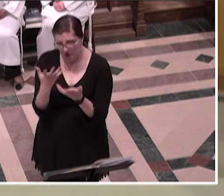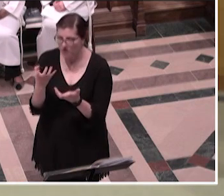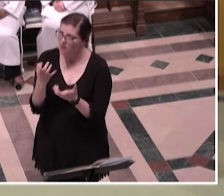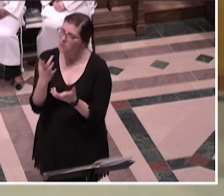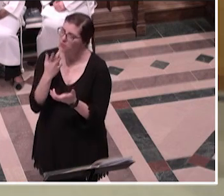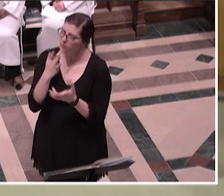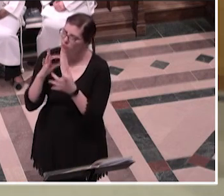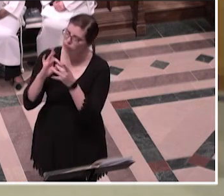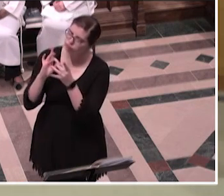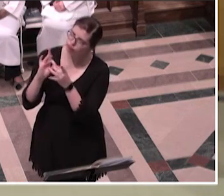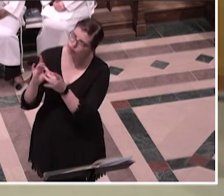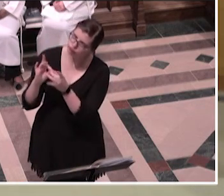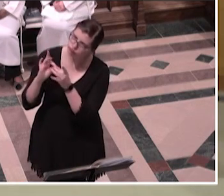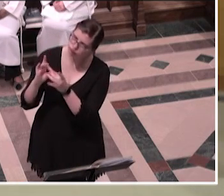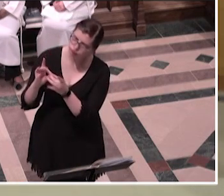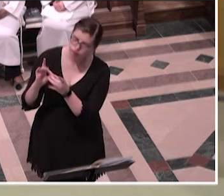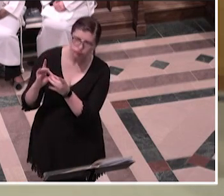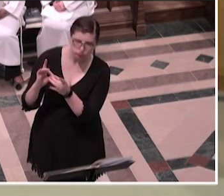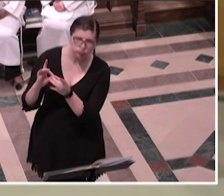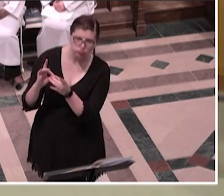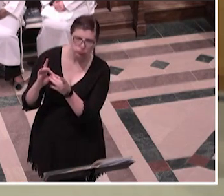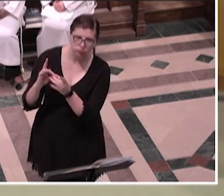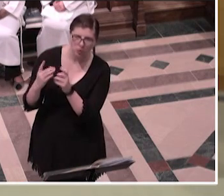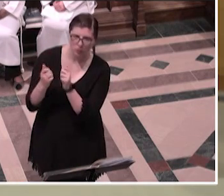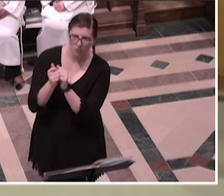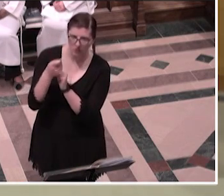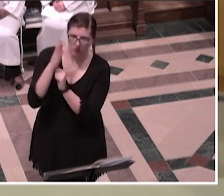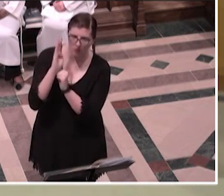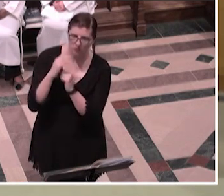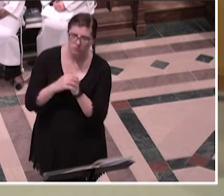with God that they desire.